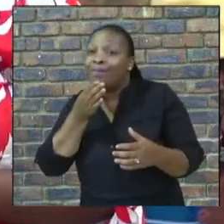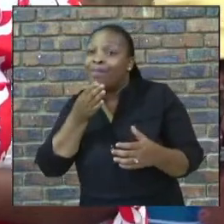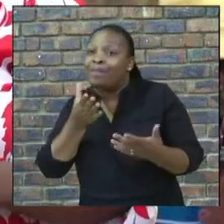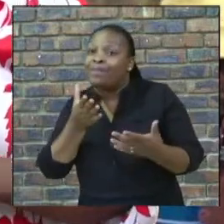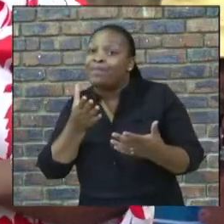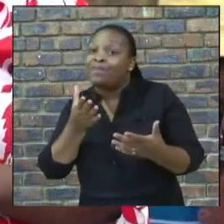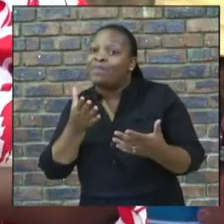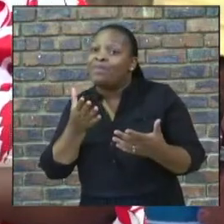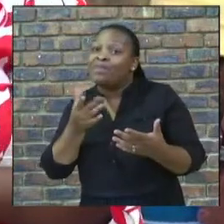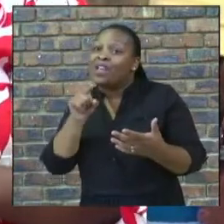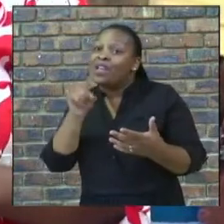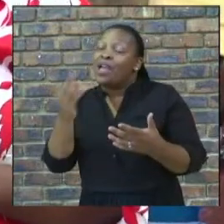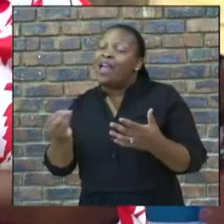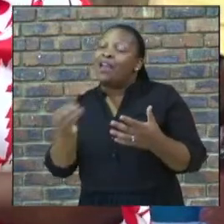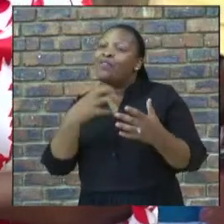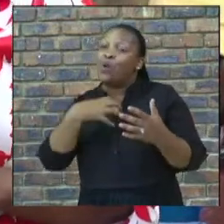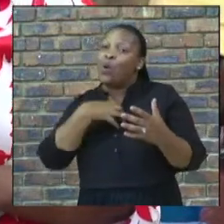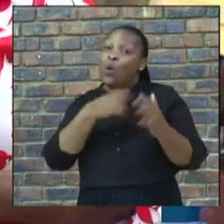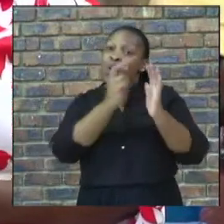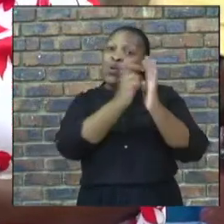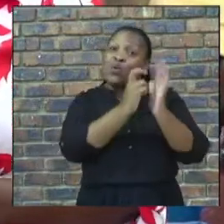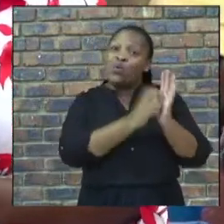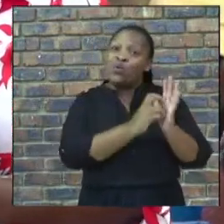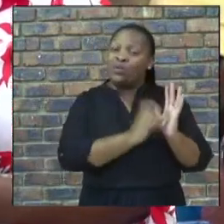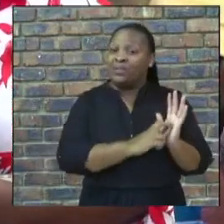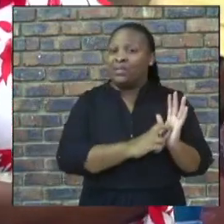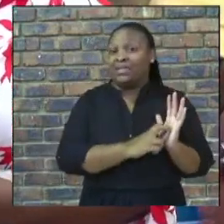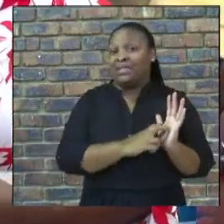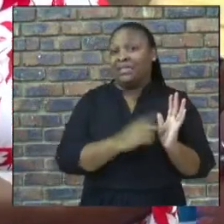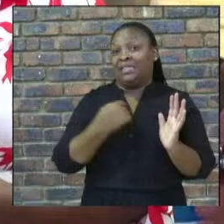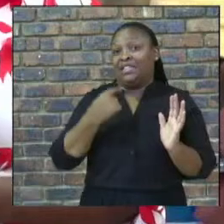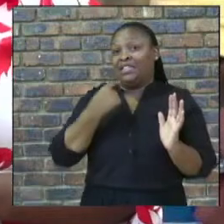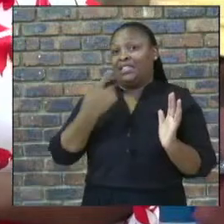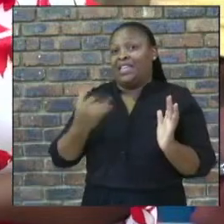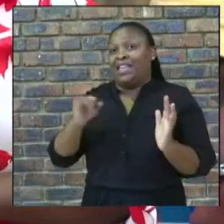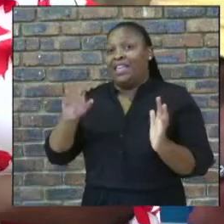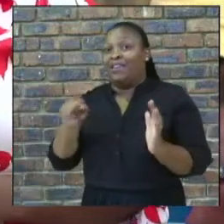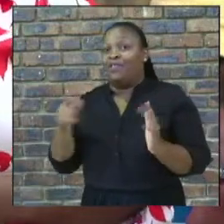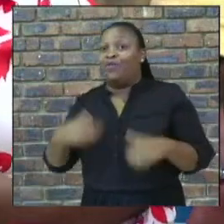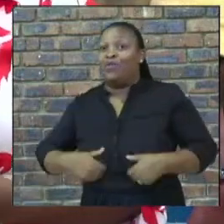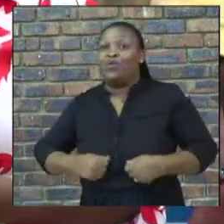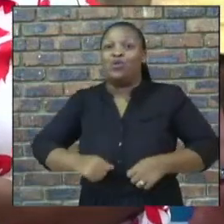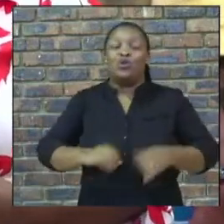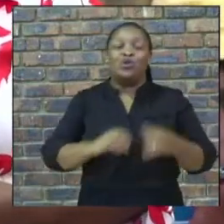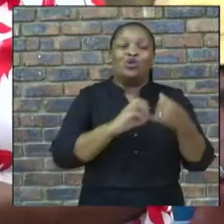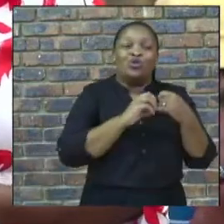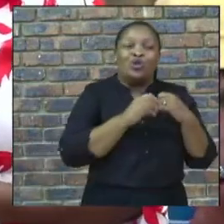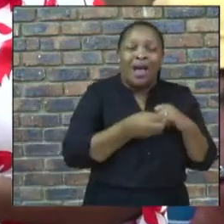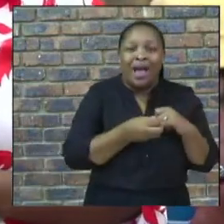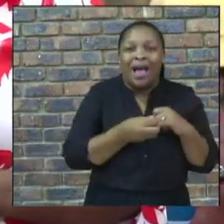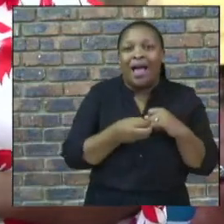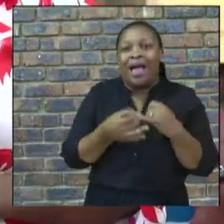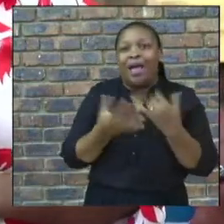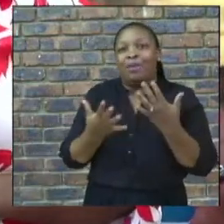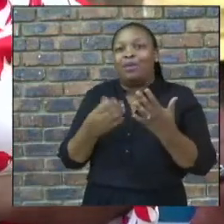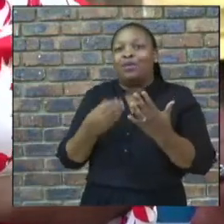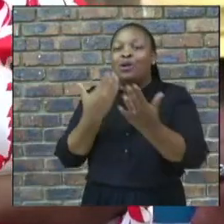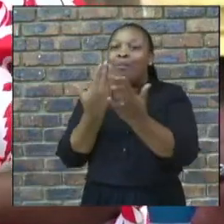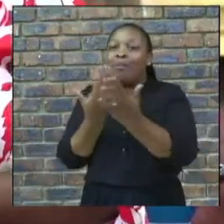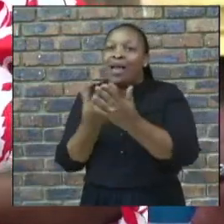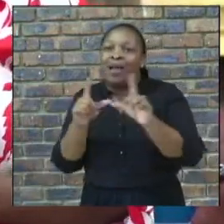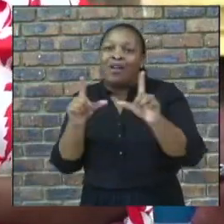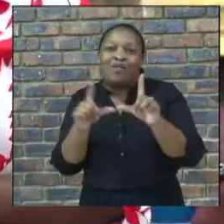le melawana ya bone e gagametse thata mo e leng gore le ha e ka ba gore wa leka especially di-Zenspreid e le